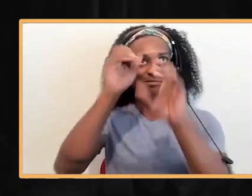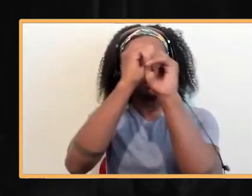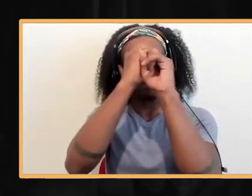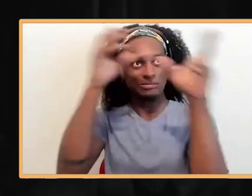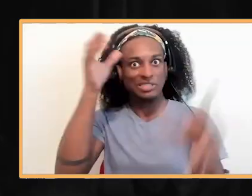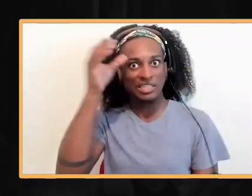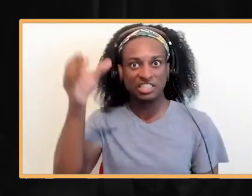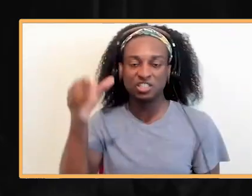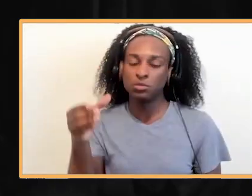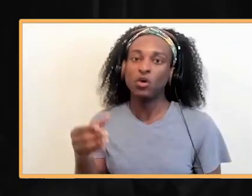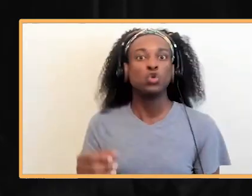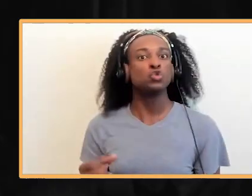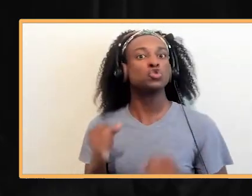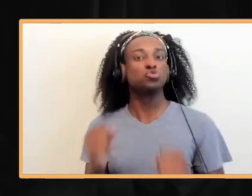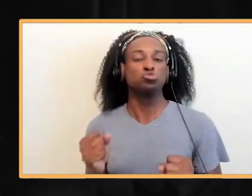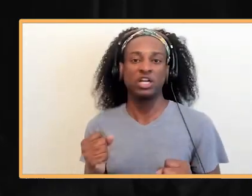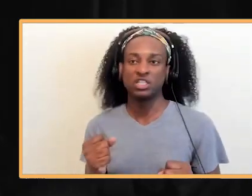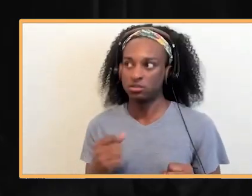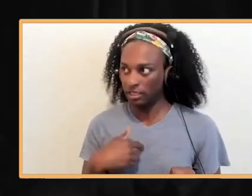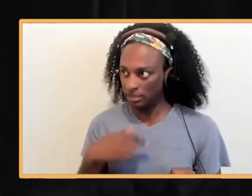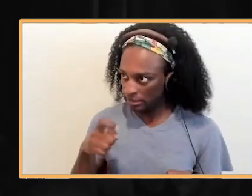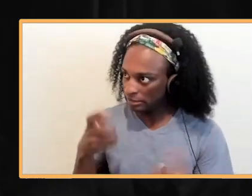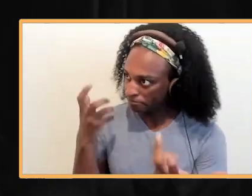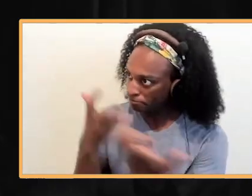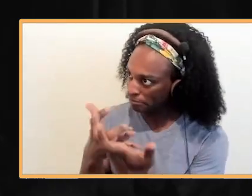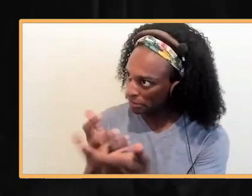to. And so I think that,